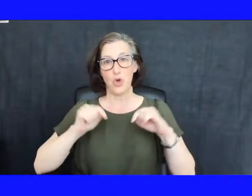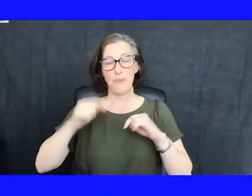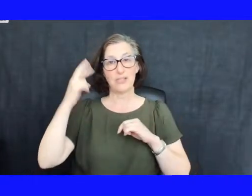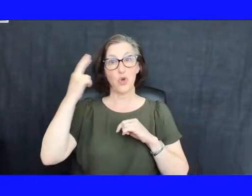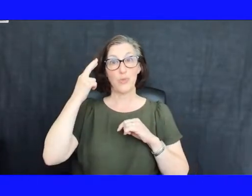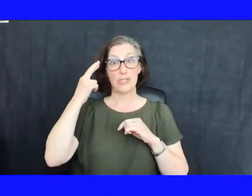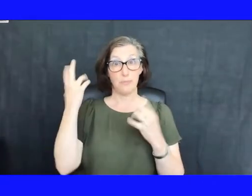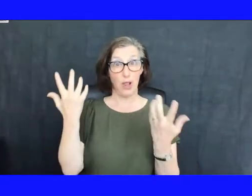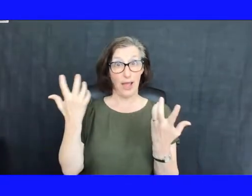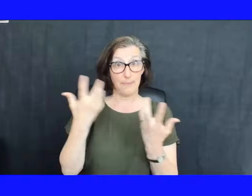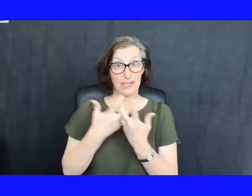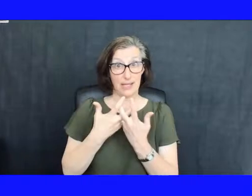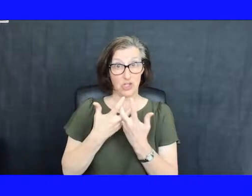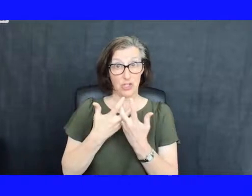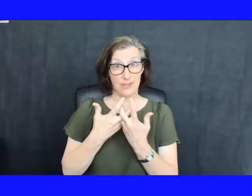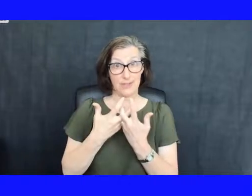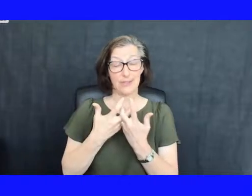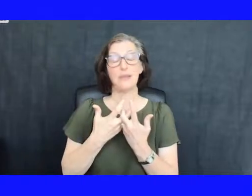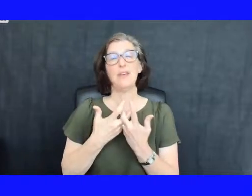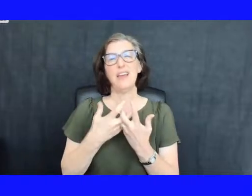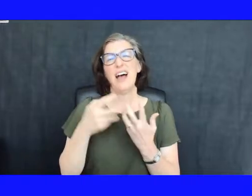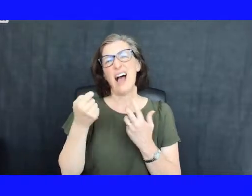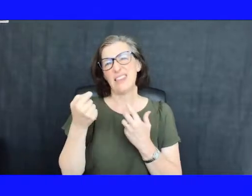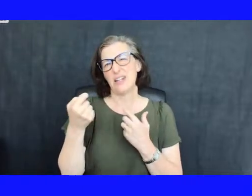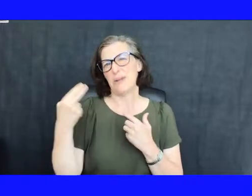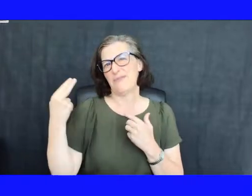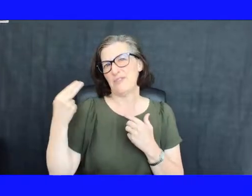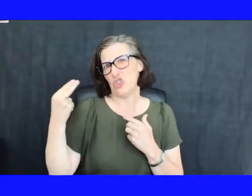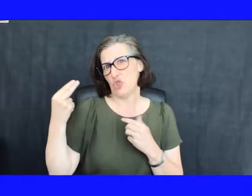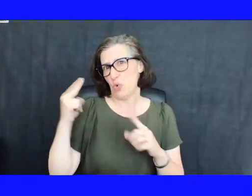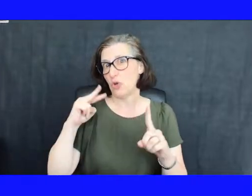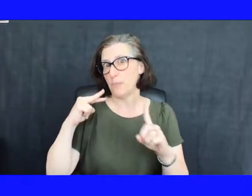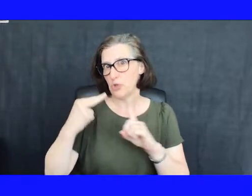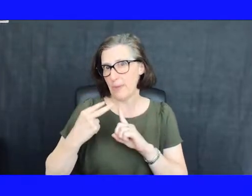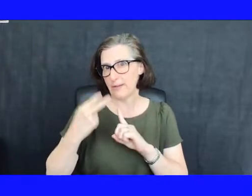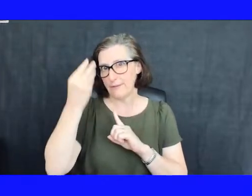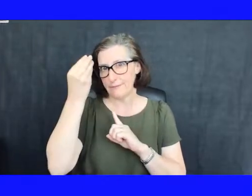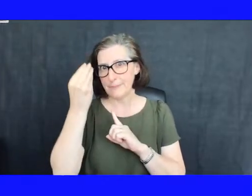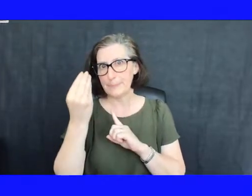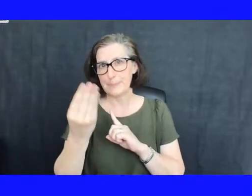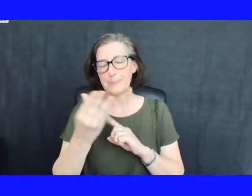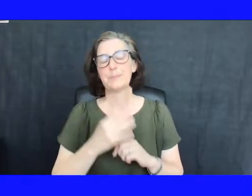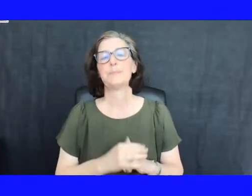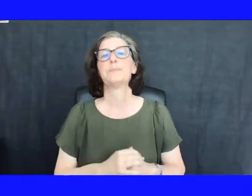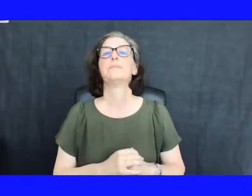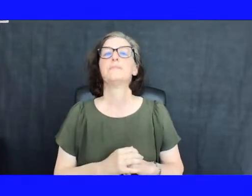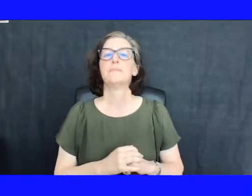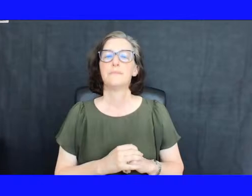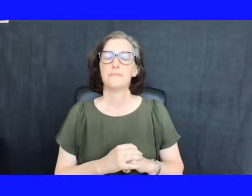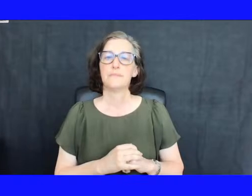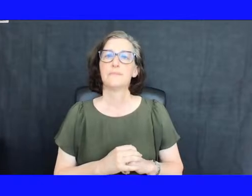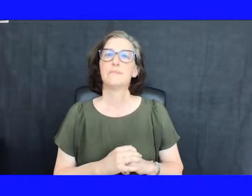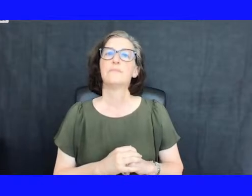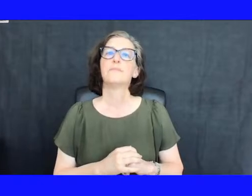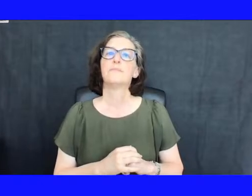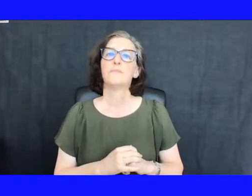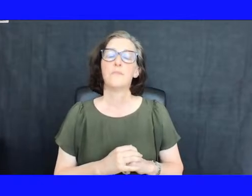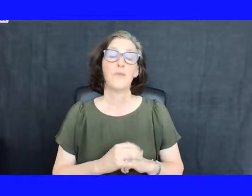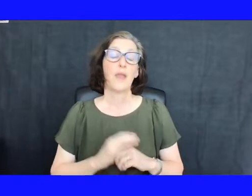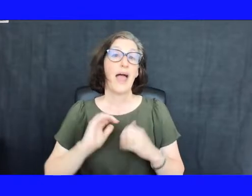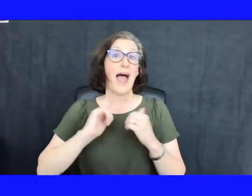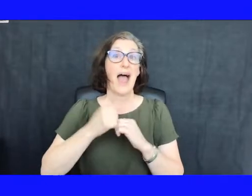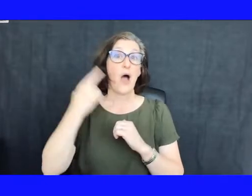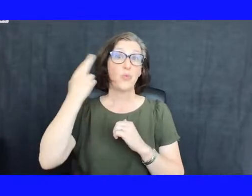there are staff availing themselves of the office and these requests. The external complaints